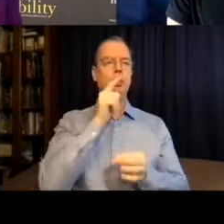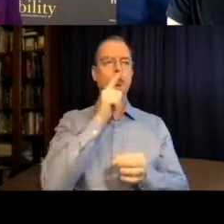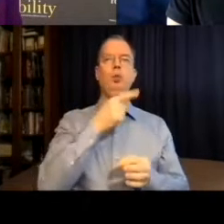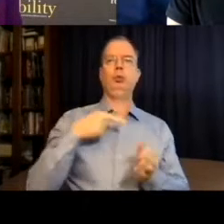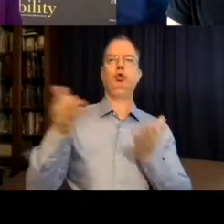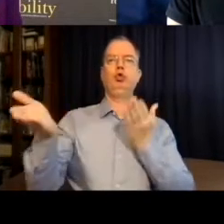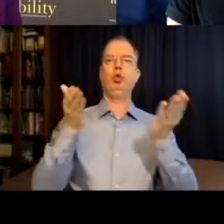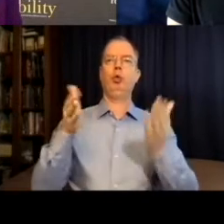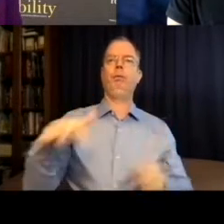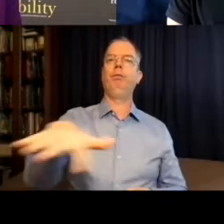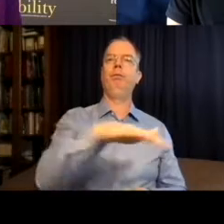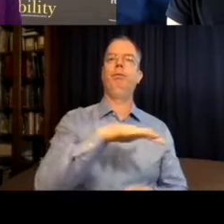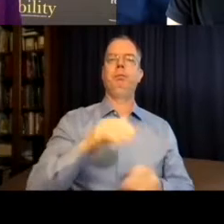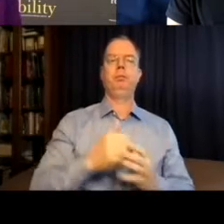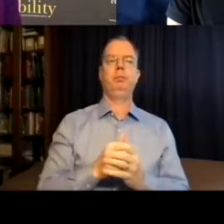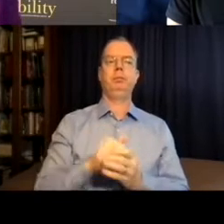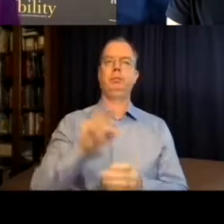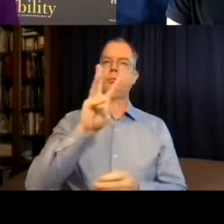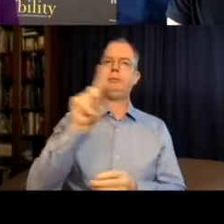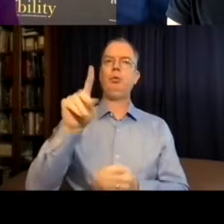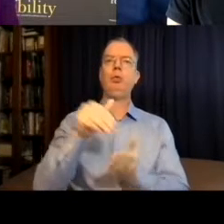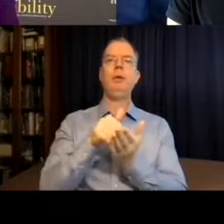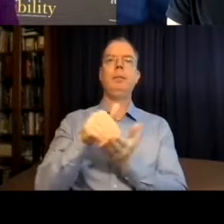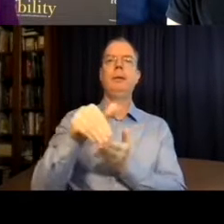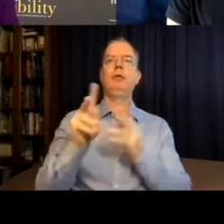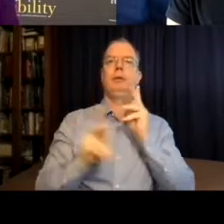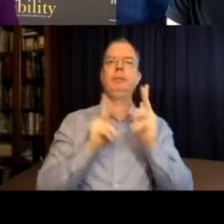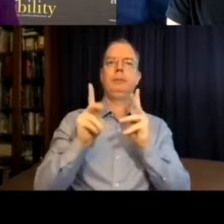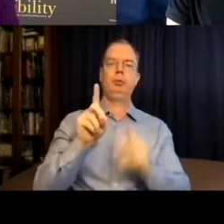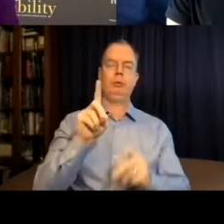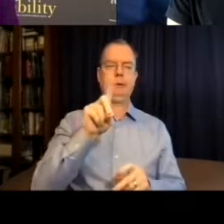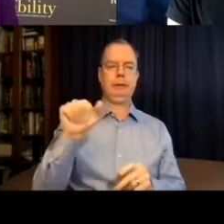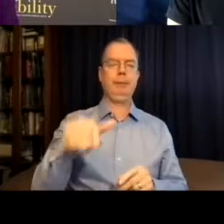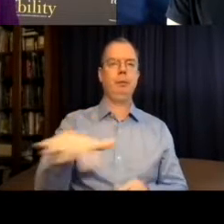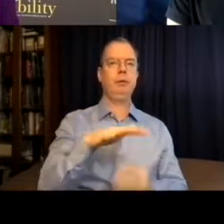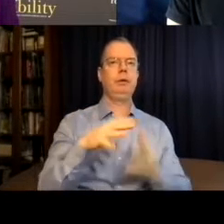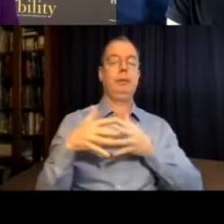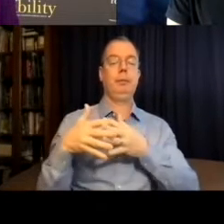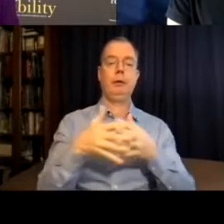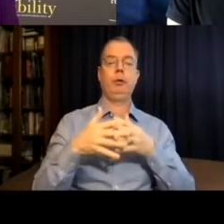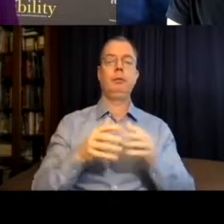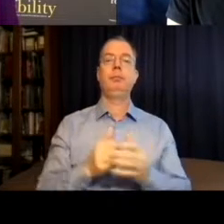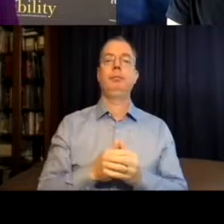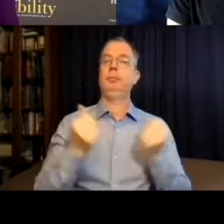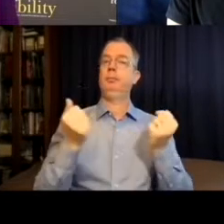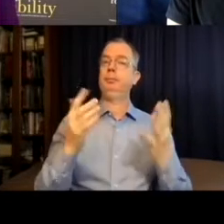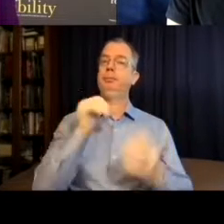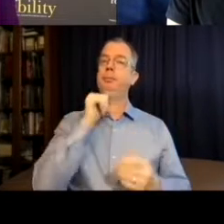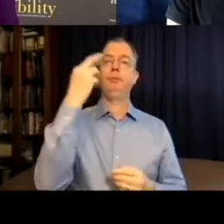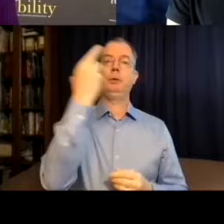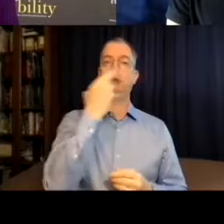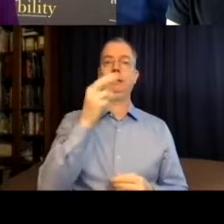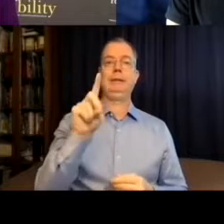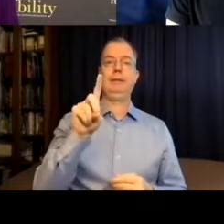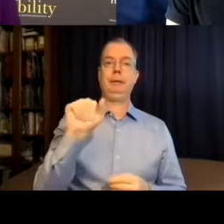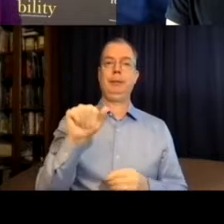One of the first steps in strategic planning is to determine who you're serving. There are 61 million people with disabilities in